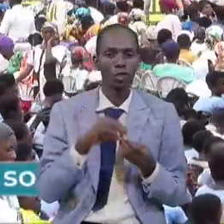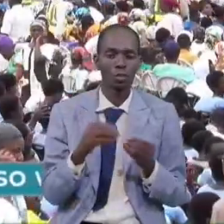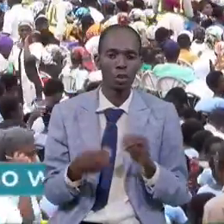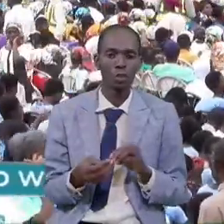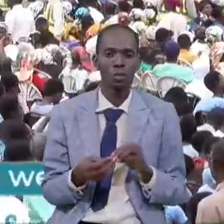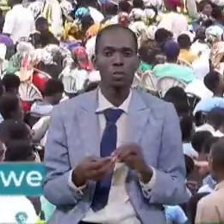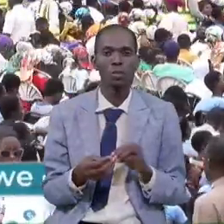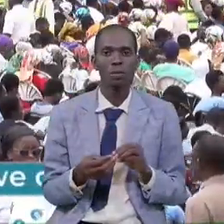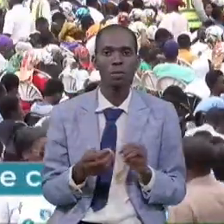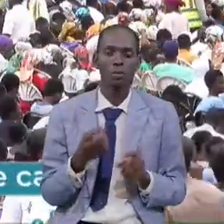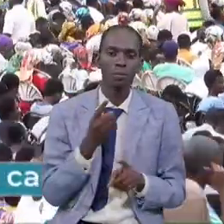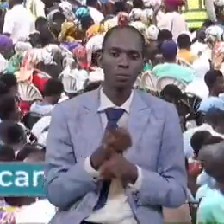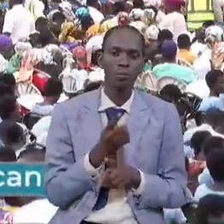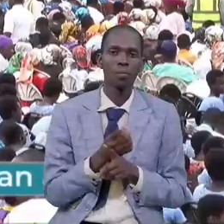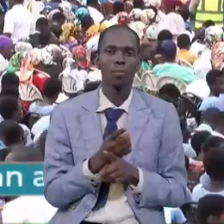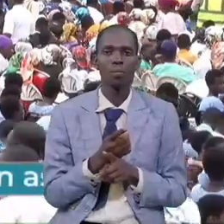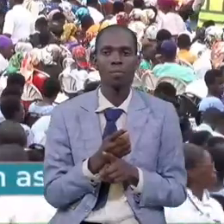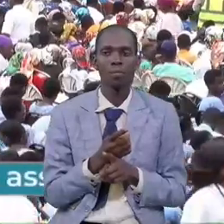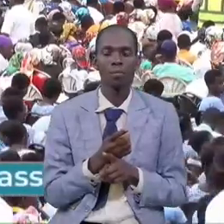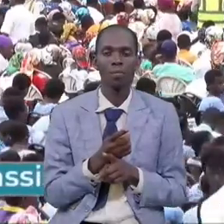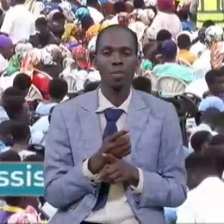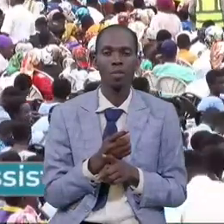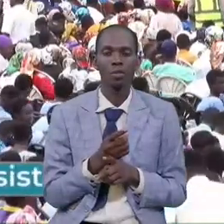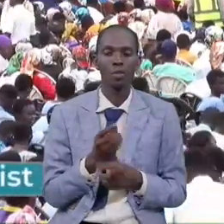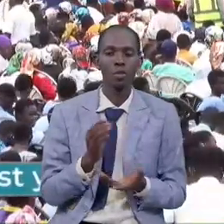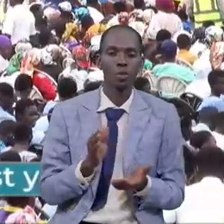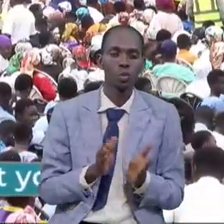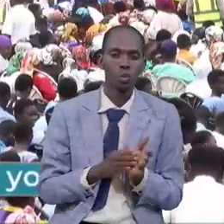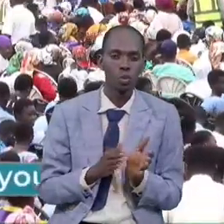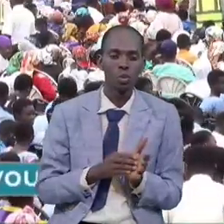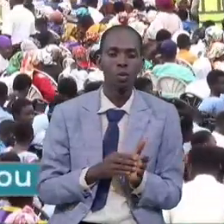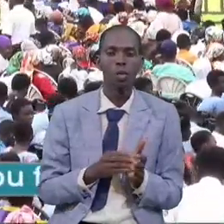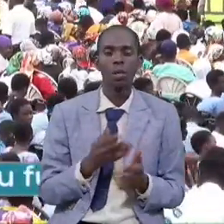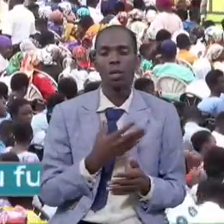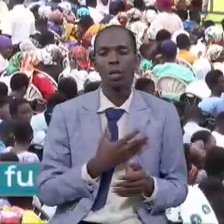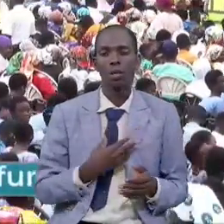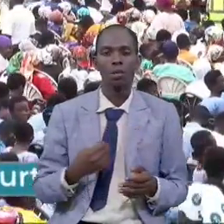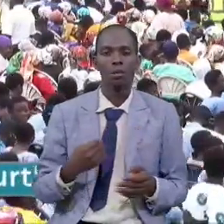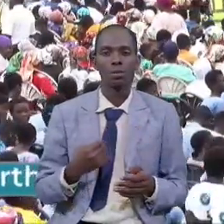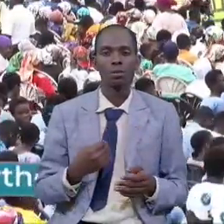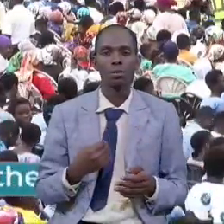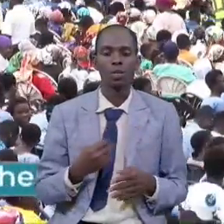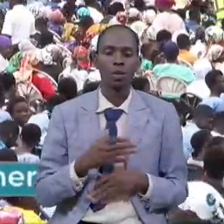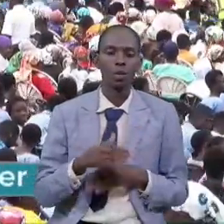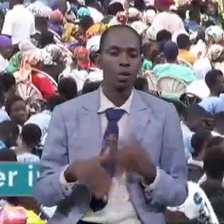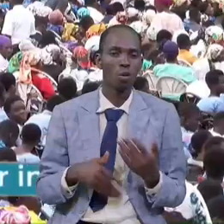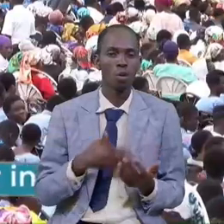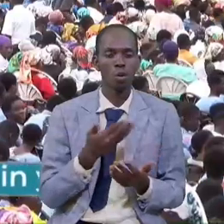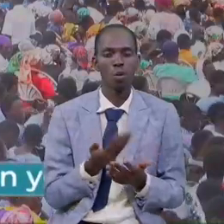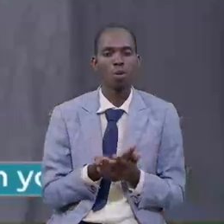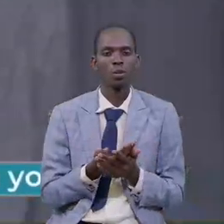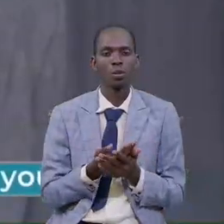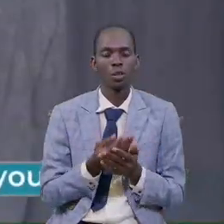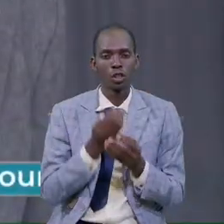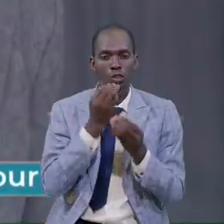Correct school and all information you